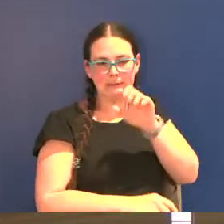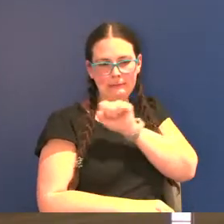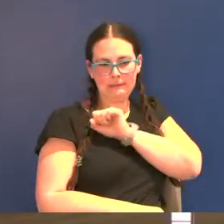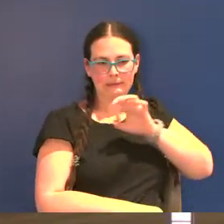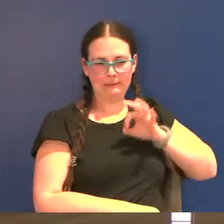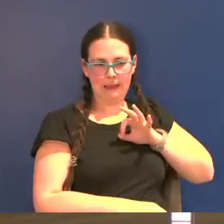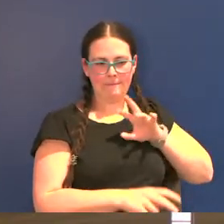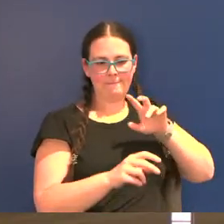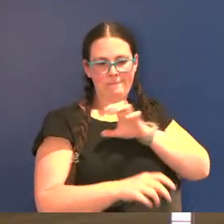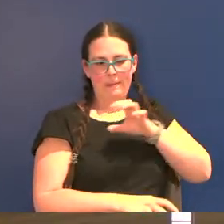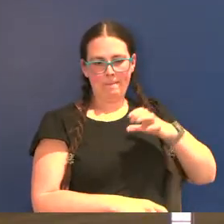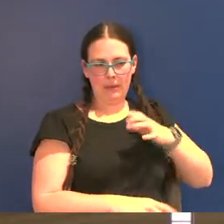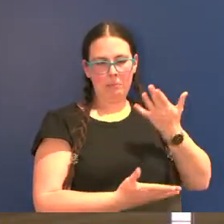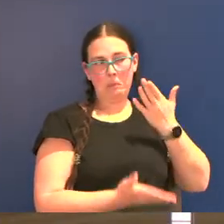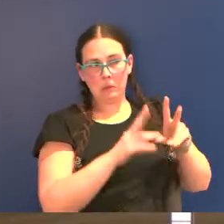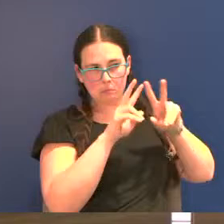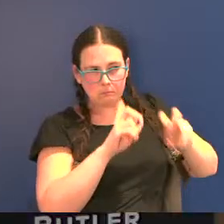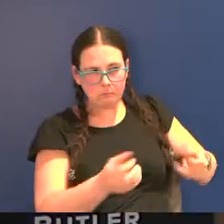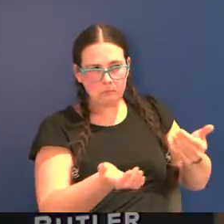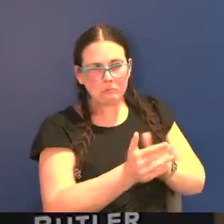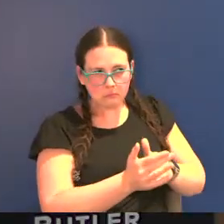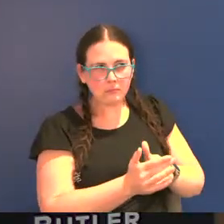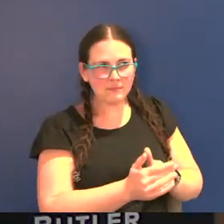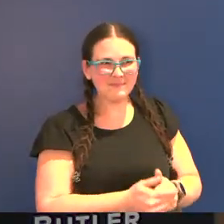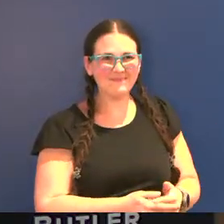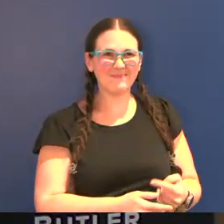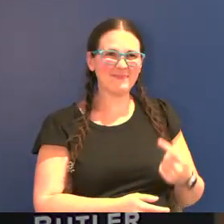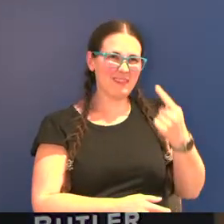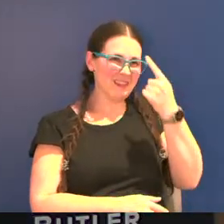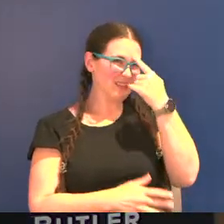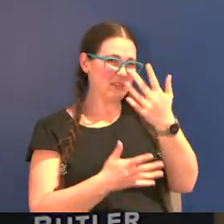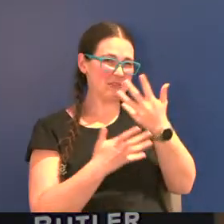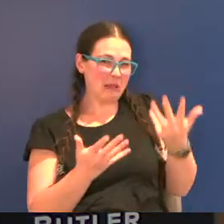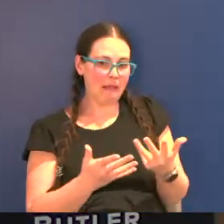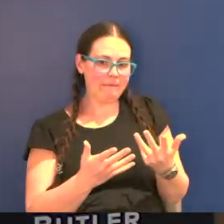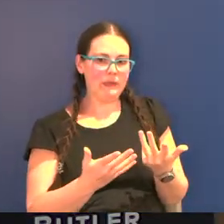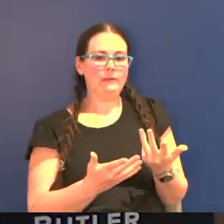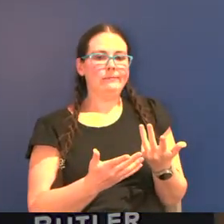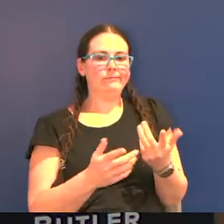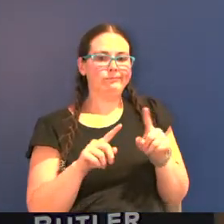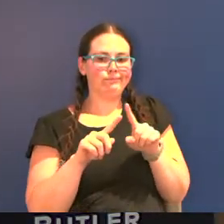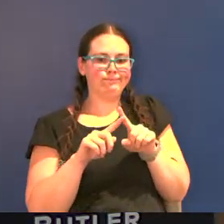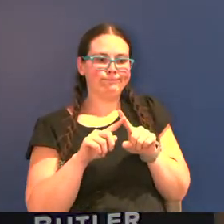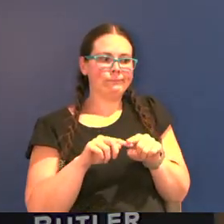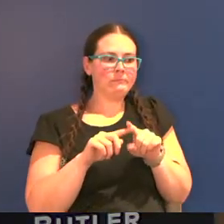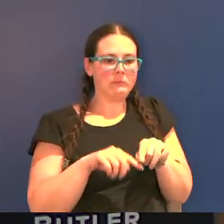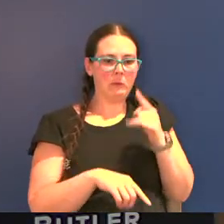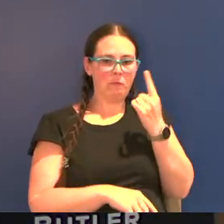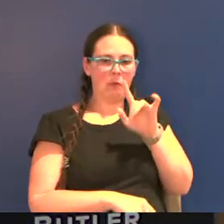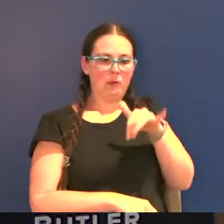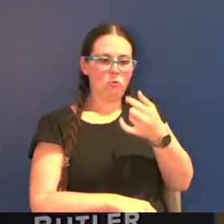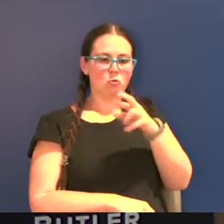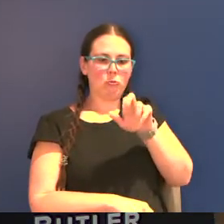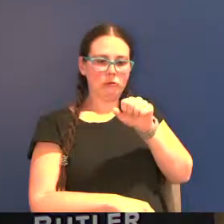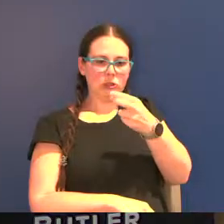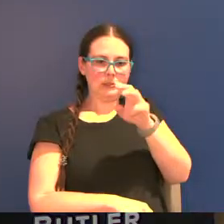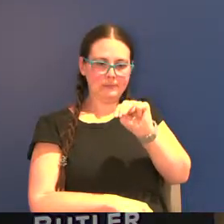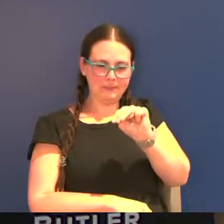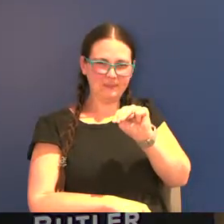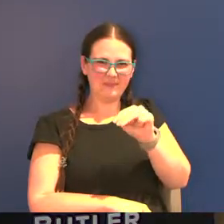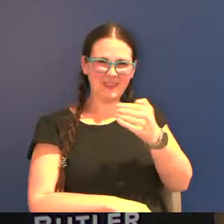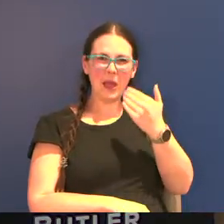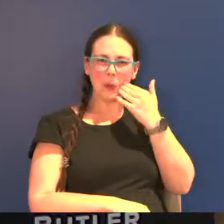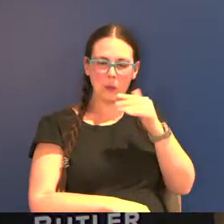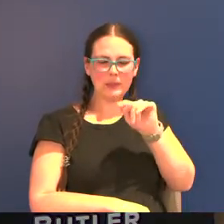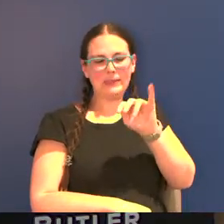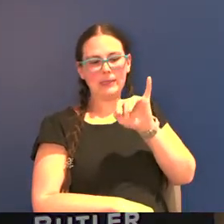school. I just think that there are a lot of these contingencies over at Gresham. It's a Title I school. There's a lot happening over there, and to